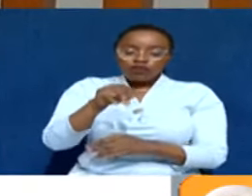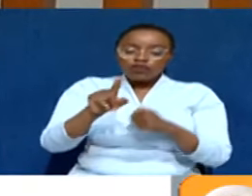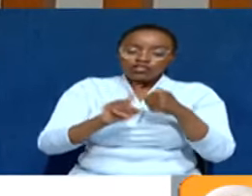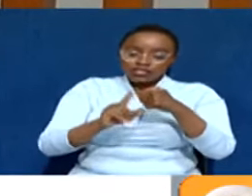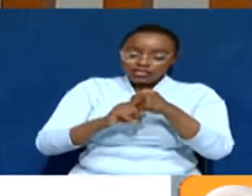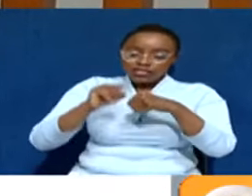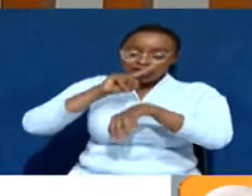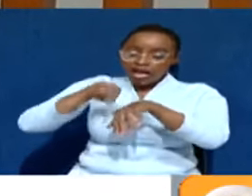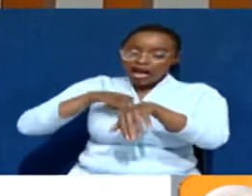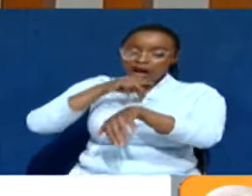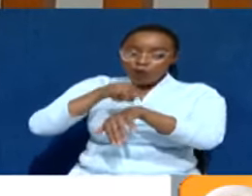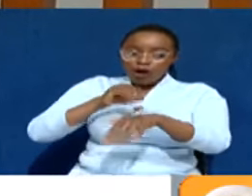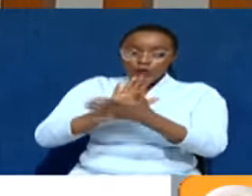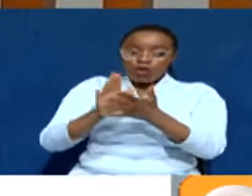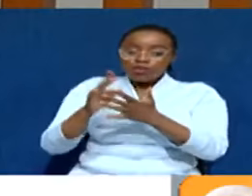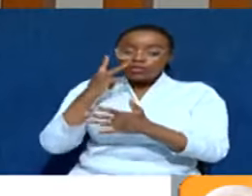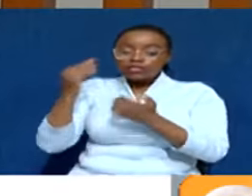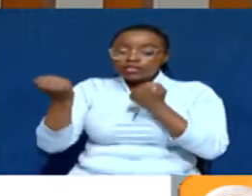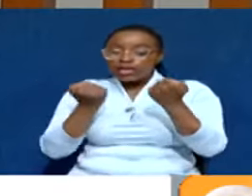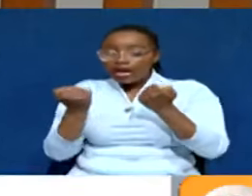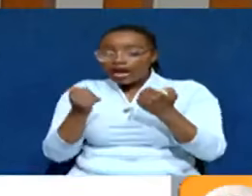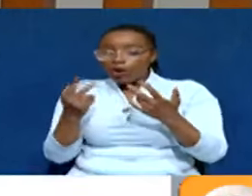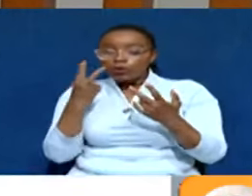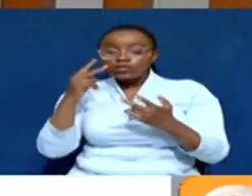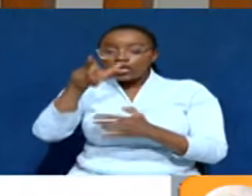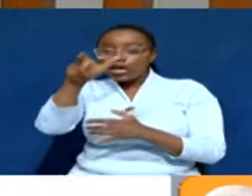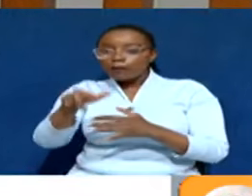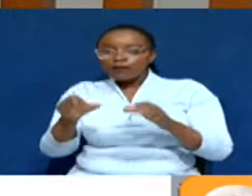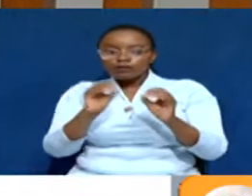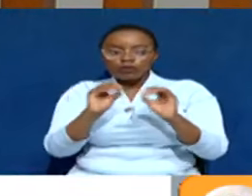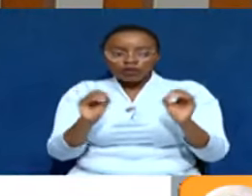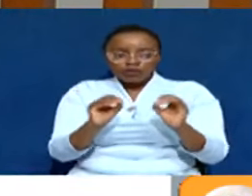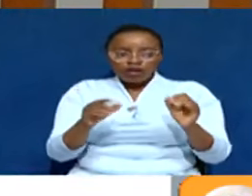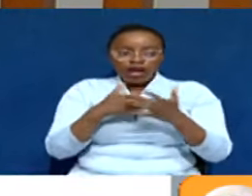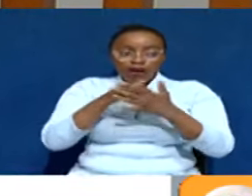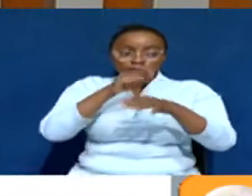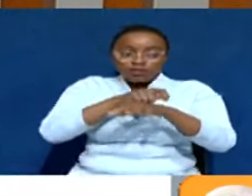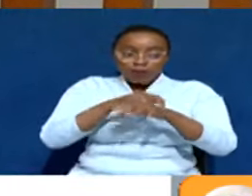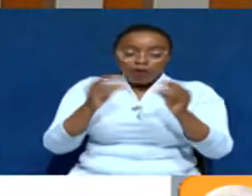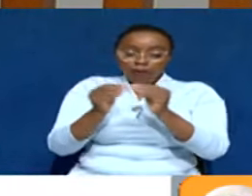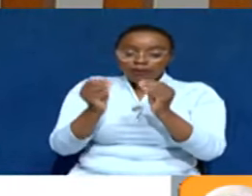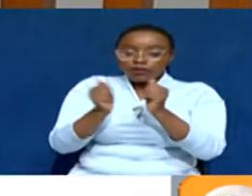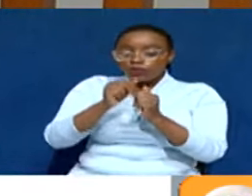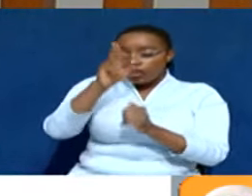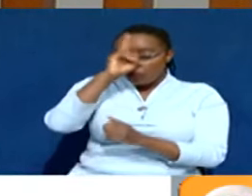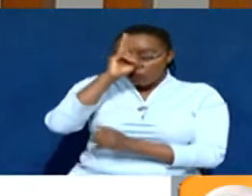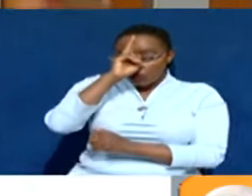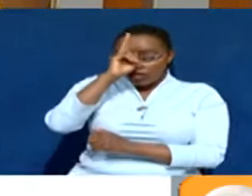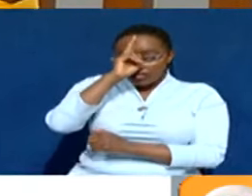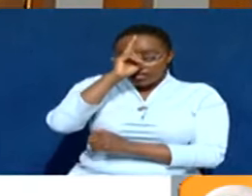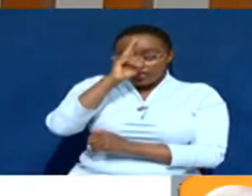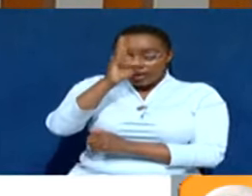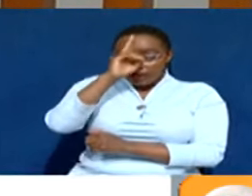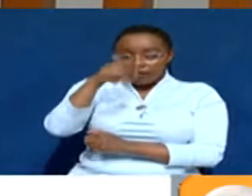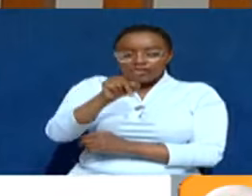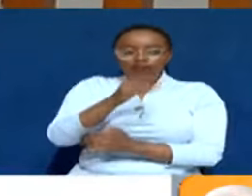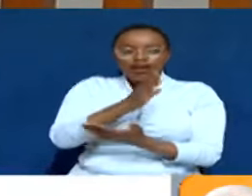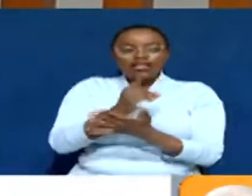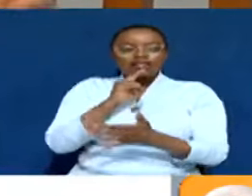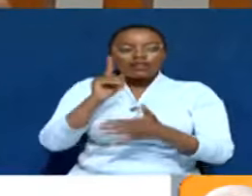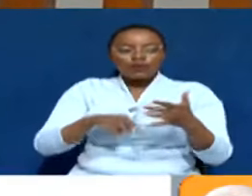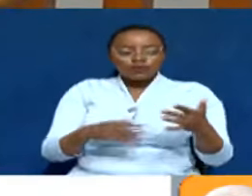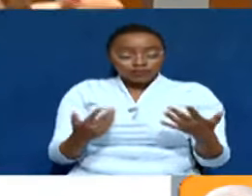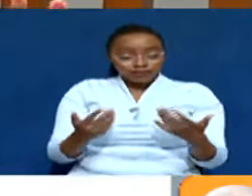6 good hours bila kuona gari, bila kuona mtu. Mpaka mahali alikutana na polisi. Polisi wengine, what they